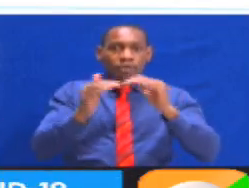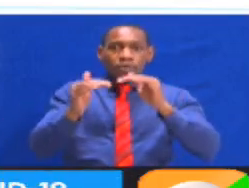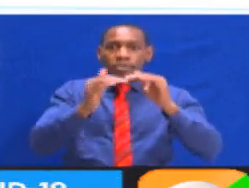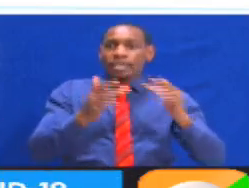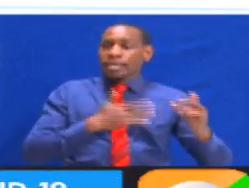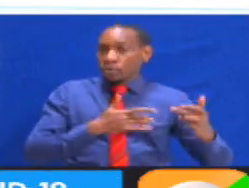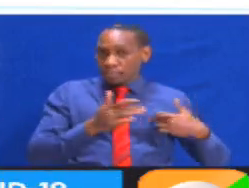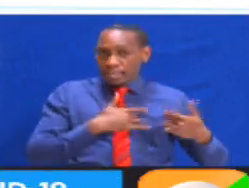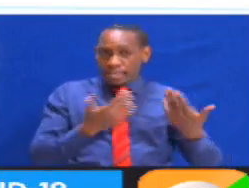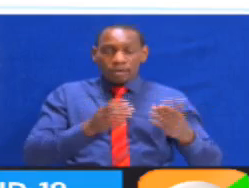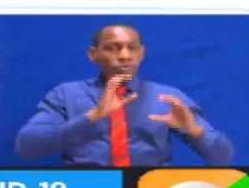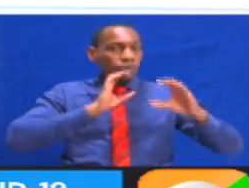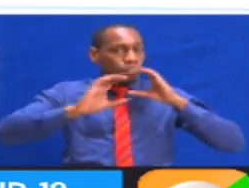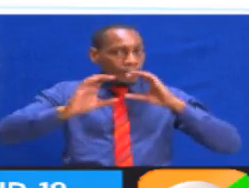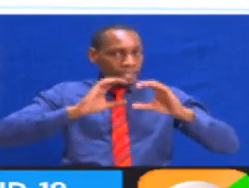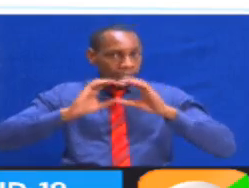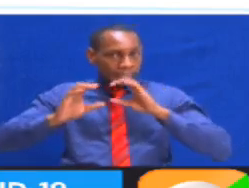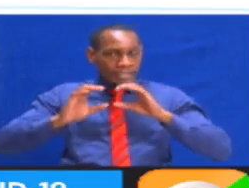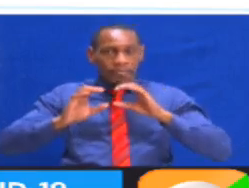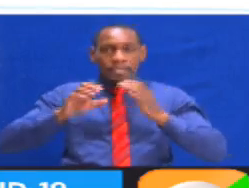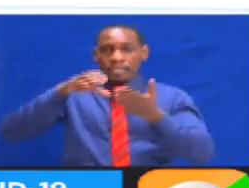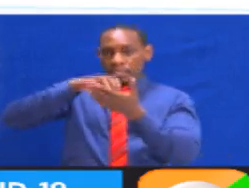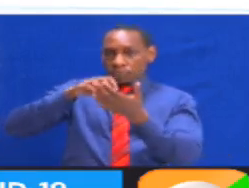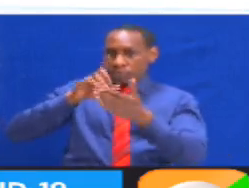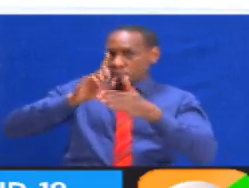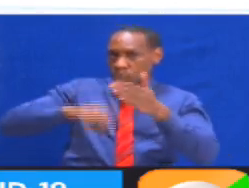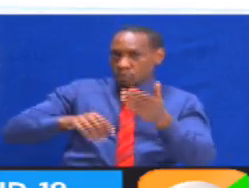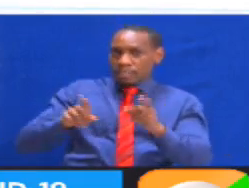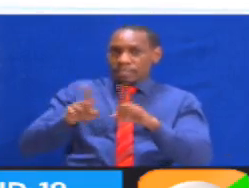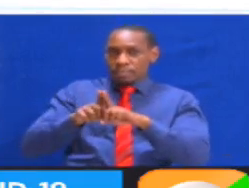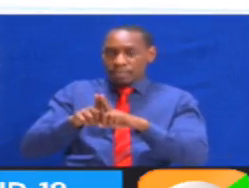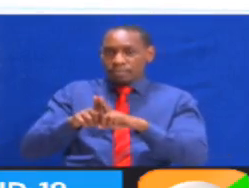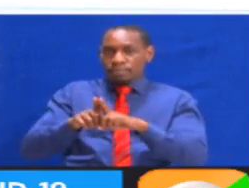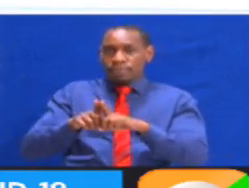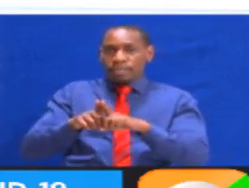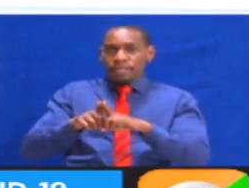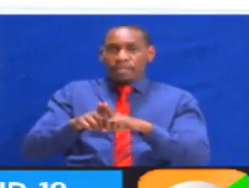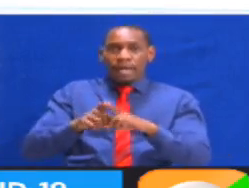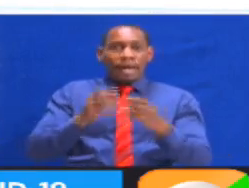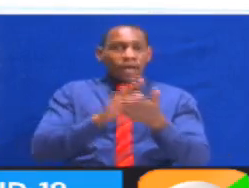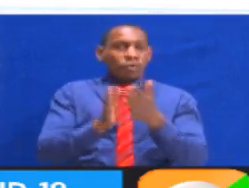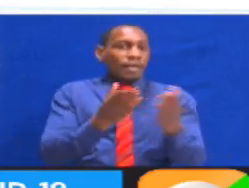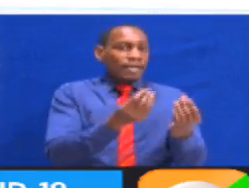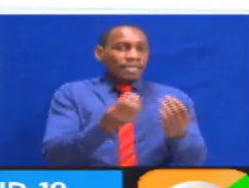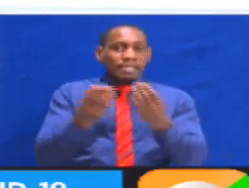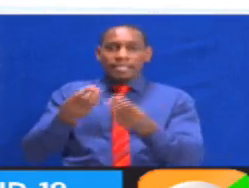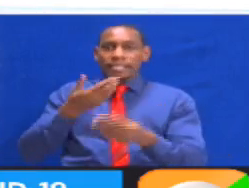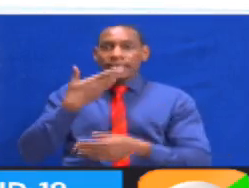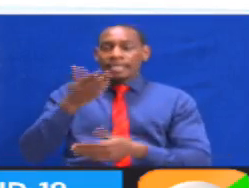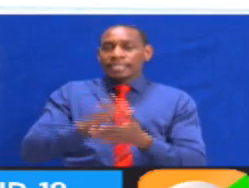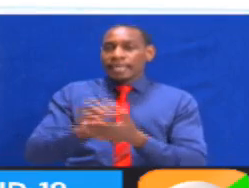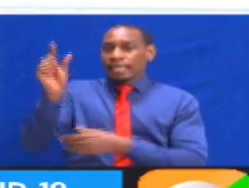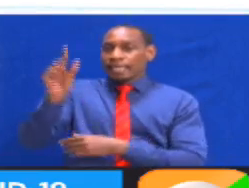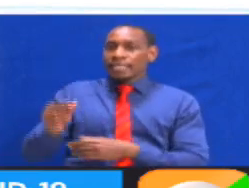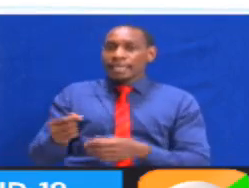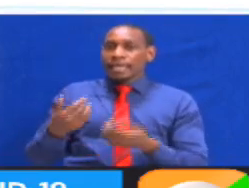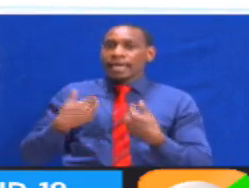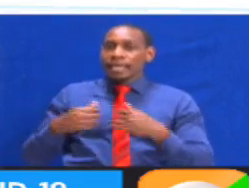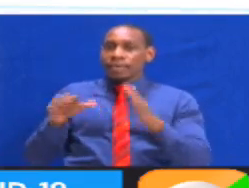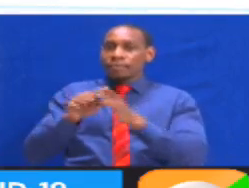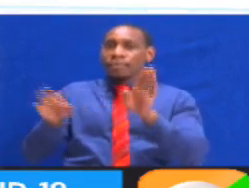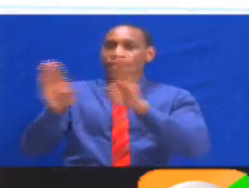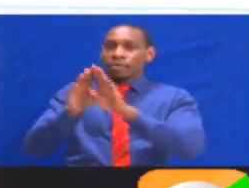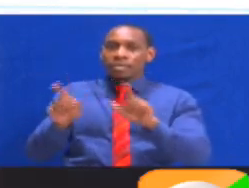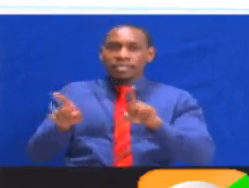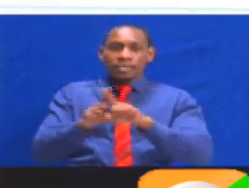of, you know, just communicating what this is, what we're dealing with. And granted, there are no easy answers. In Italy, they were fighting the lockdown. In the US